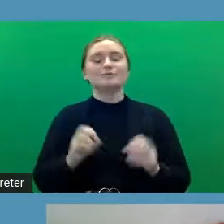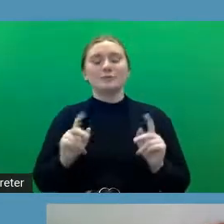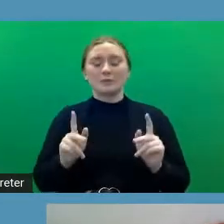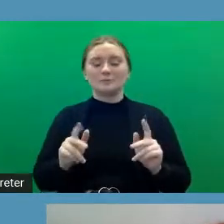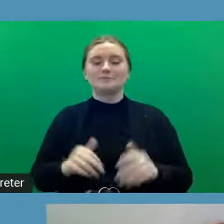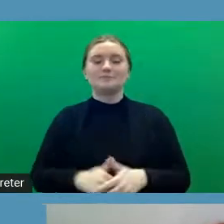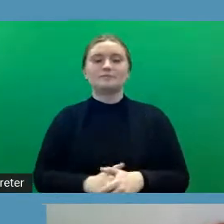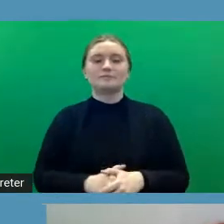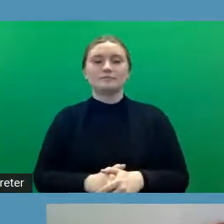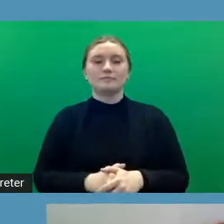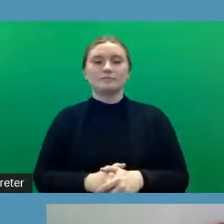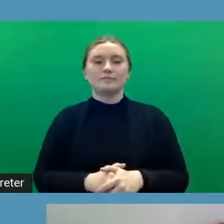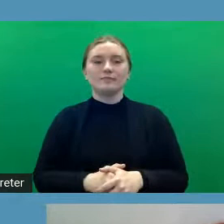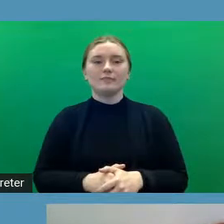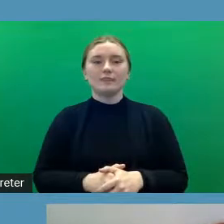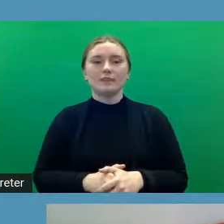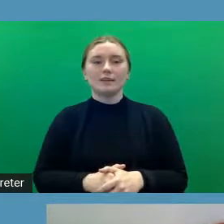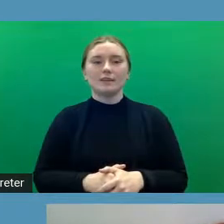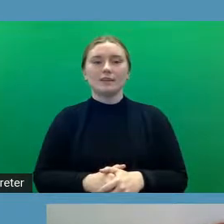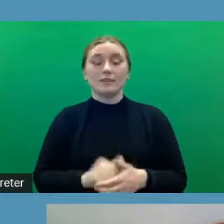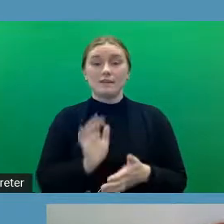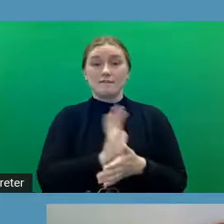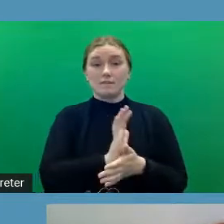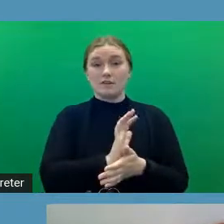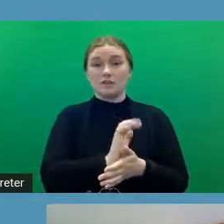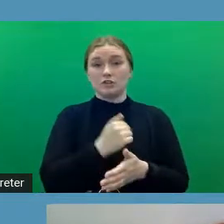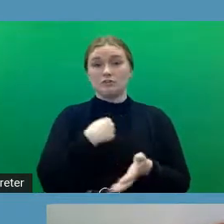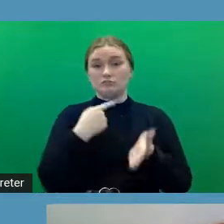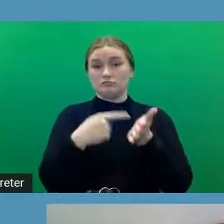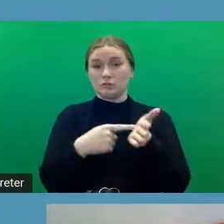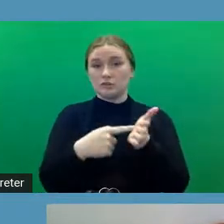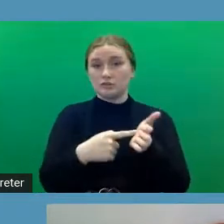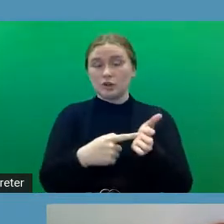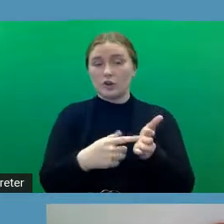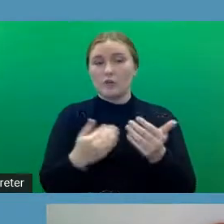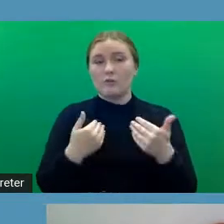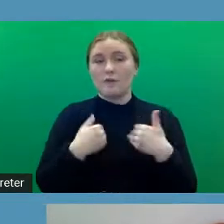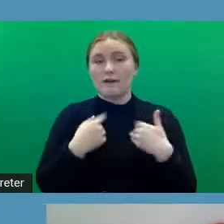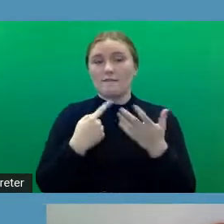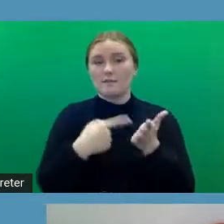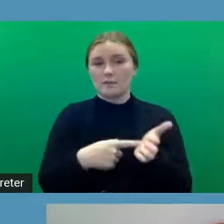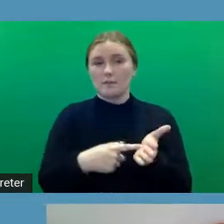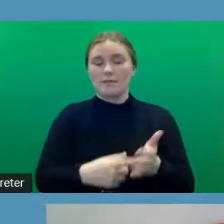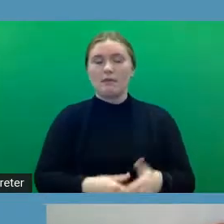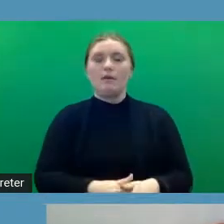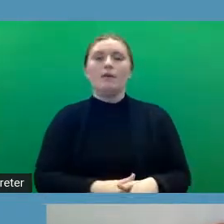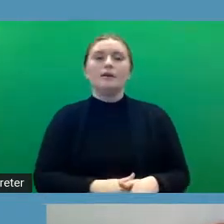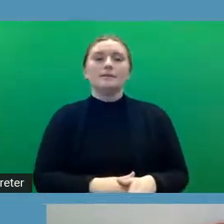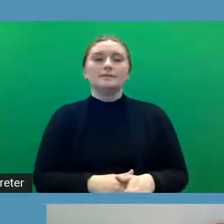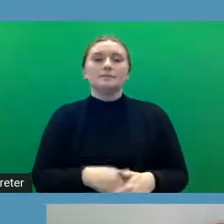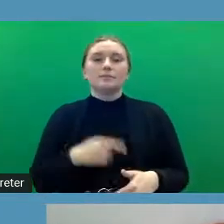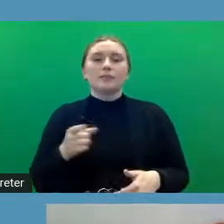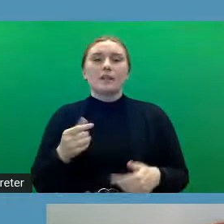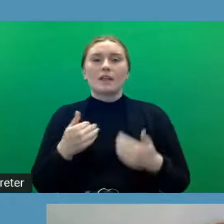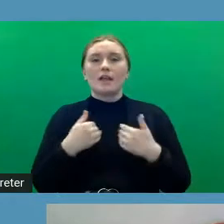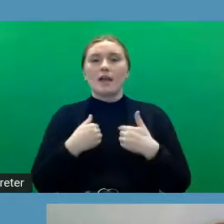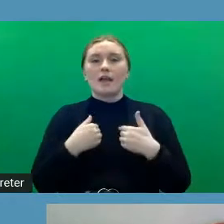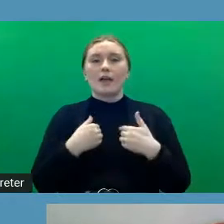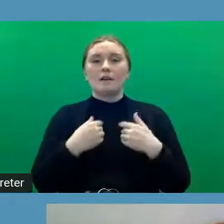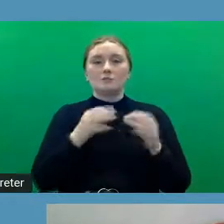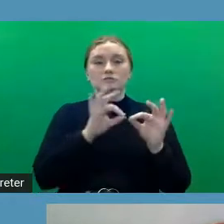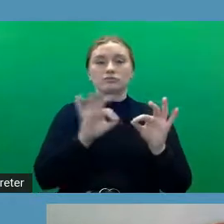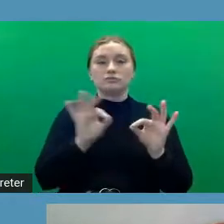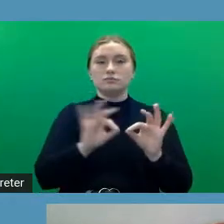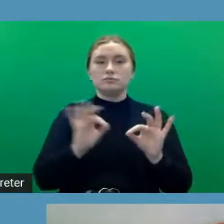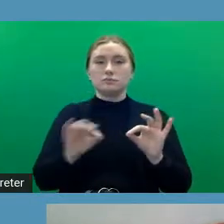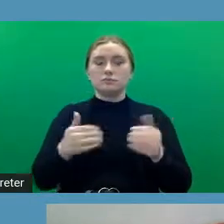There is the approach that was shown in the video where there is a description is scripted and recorded separately